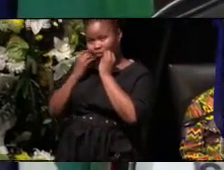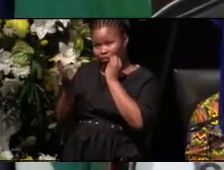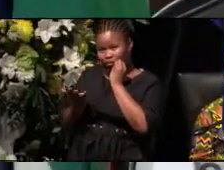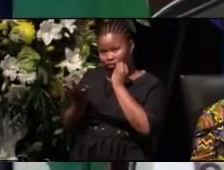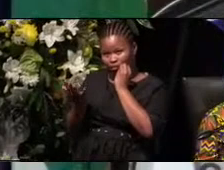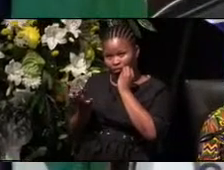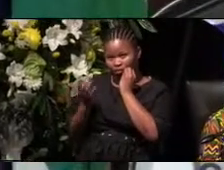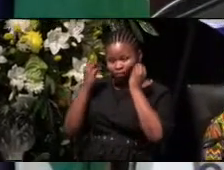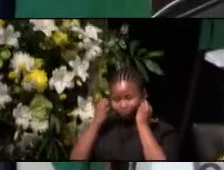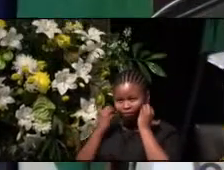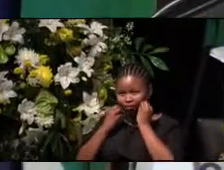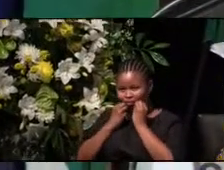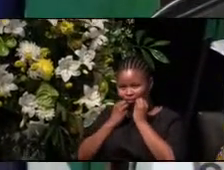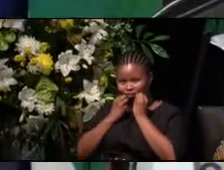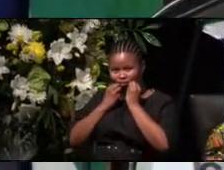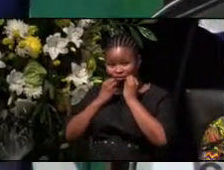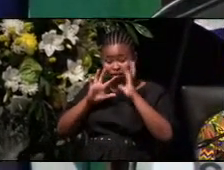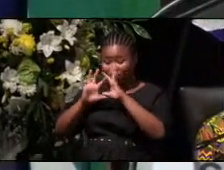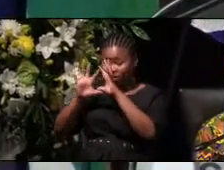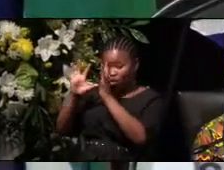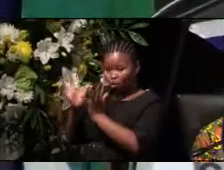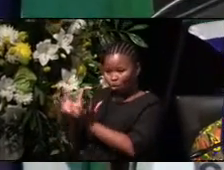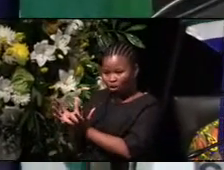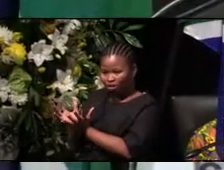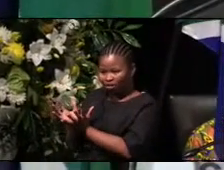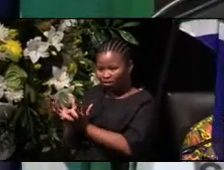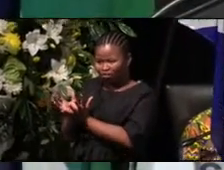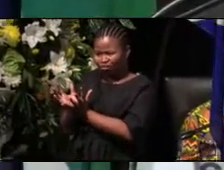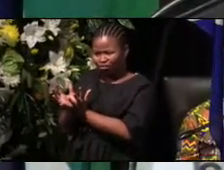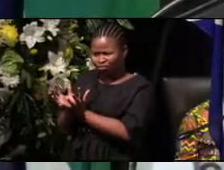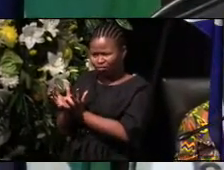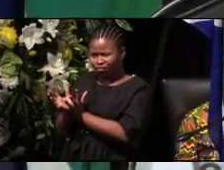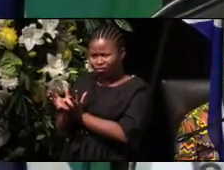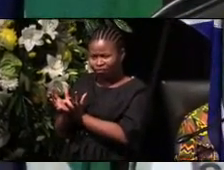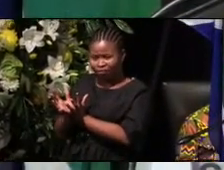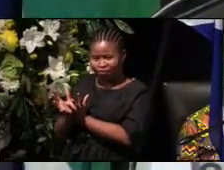the Moses cutaneous of this world irrelevant